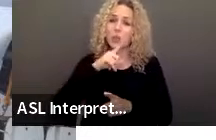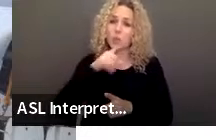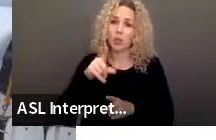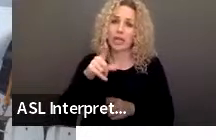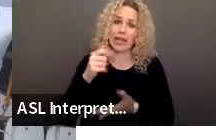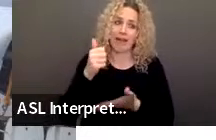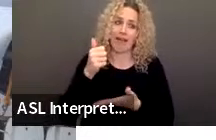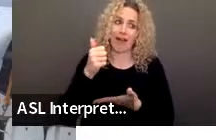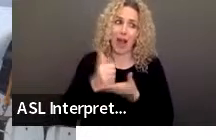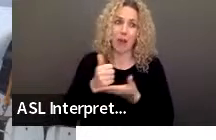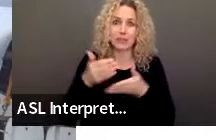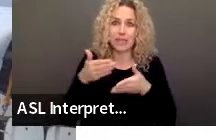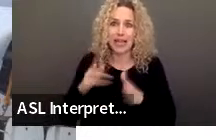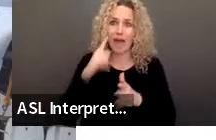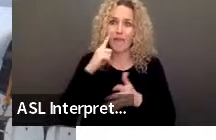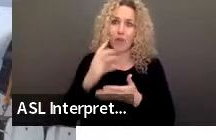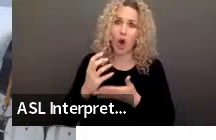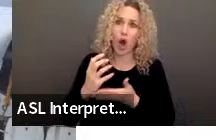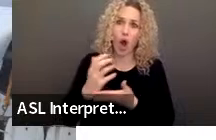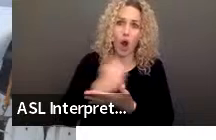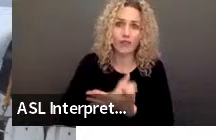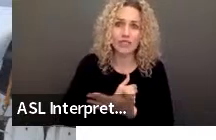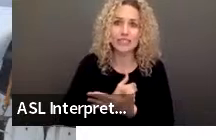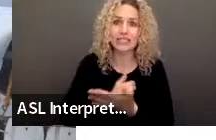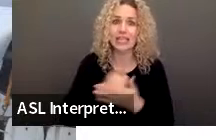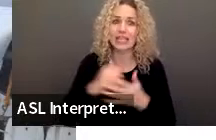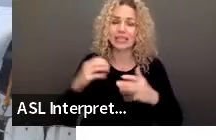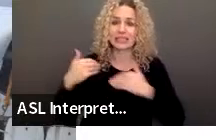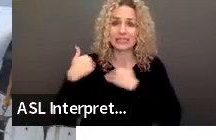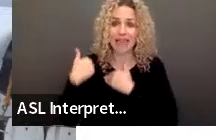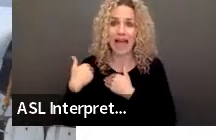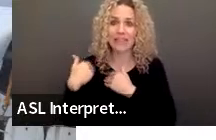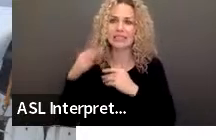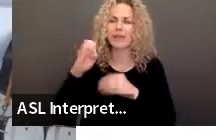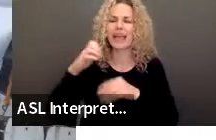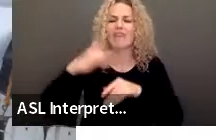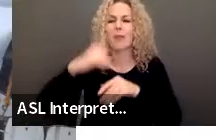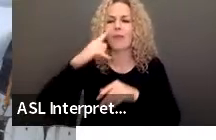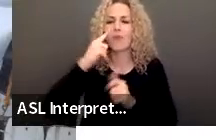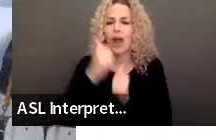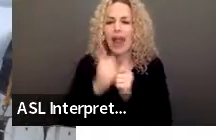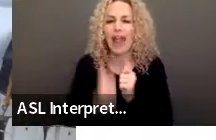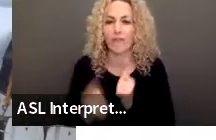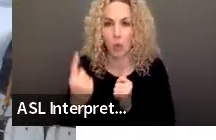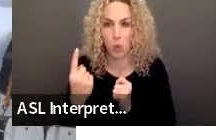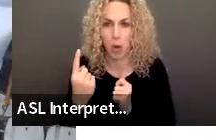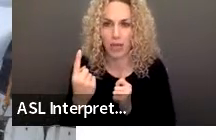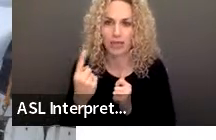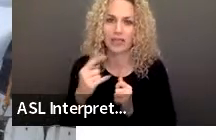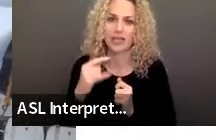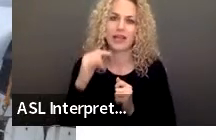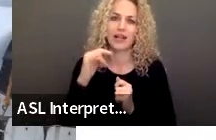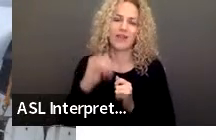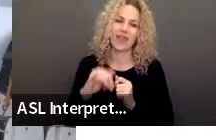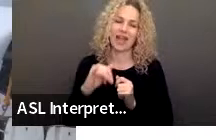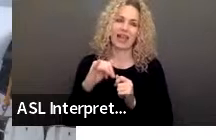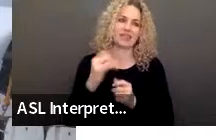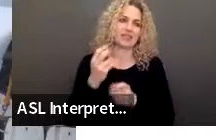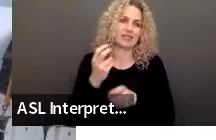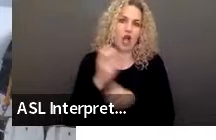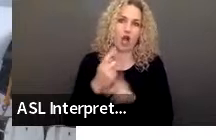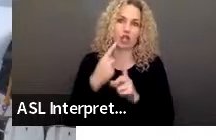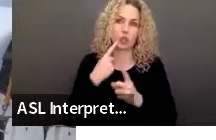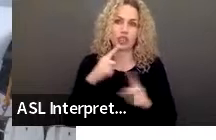allow for harvesting tasks in particular to be available to everyone. And that's a more difficult thing for us to achieve in the